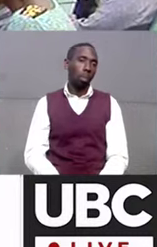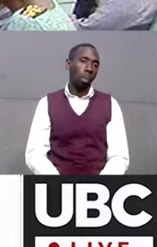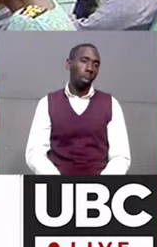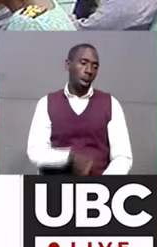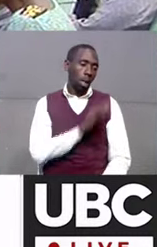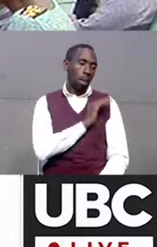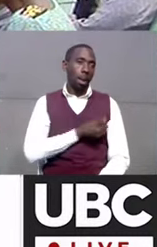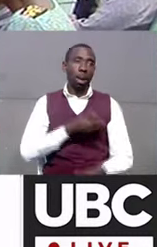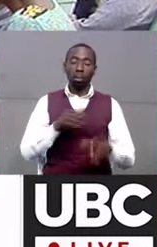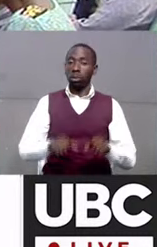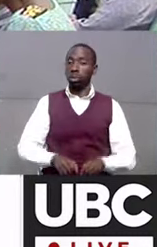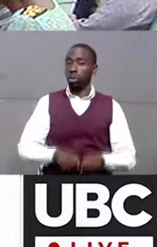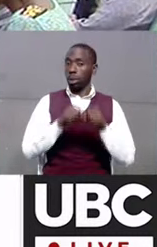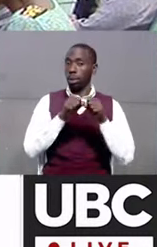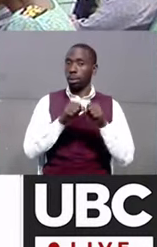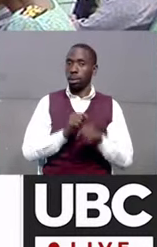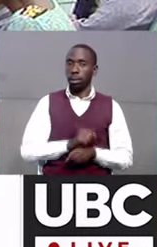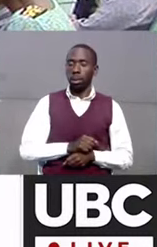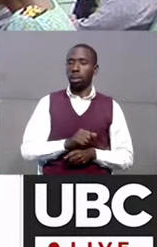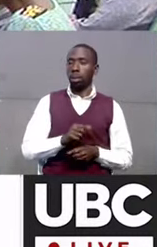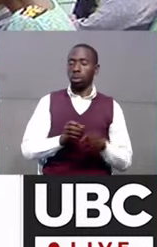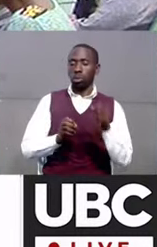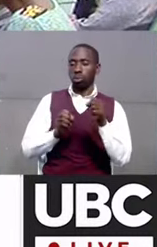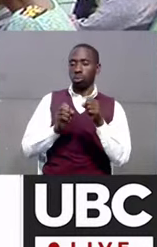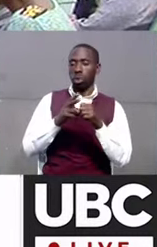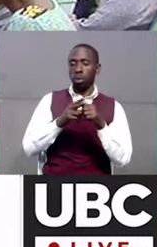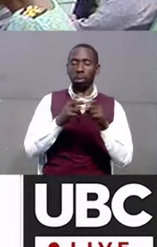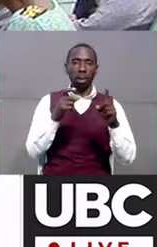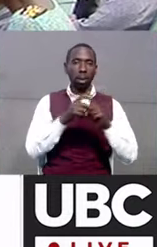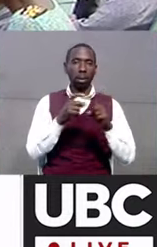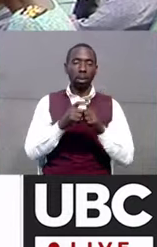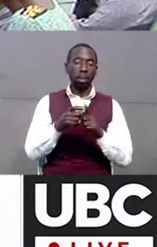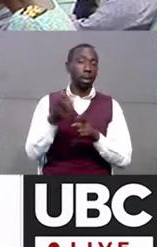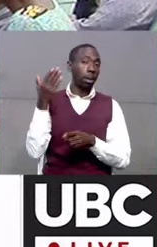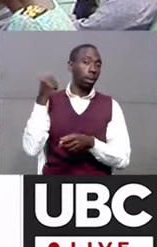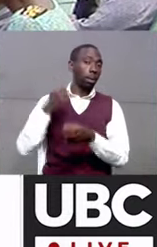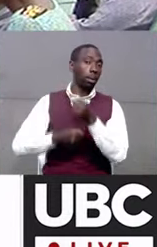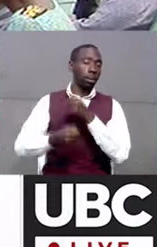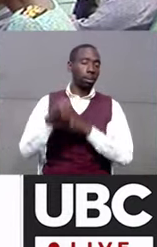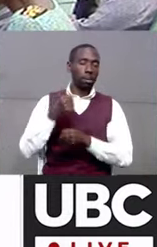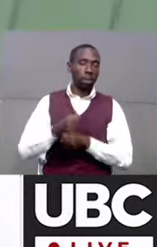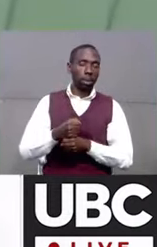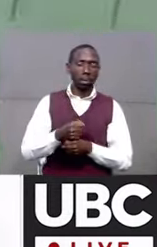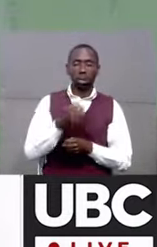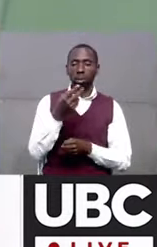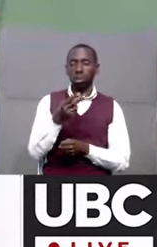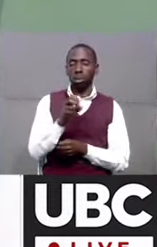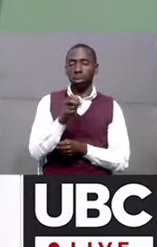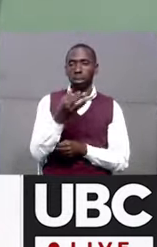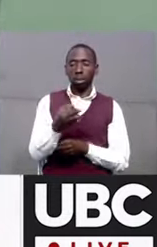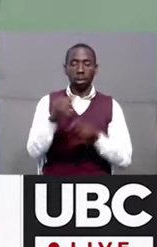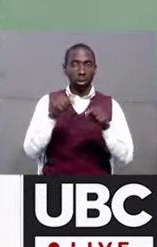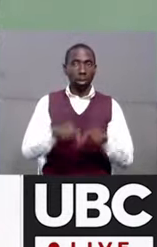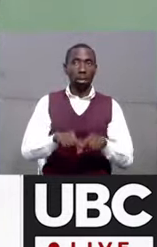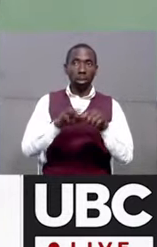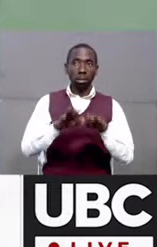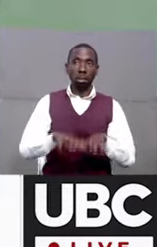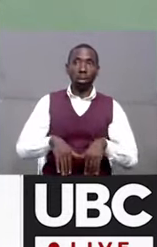Madam Chair, on the 12th of December last year, this House pronounced